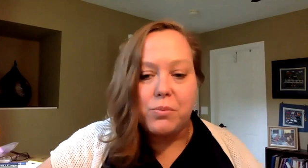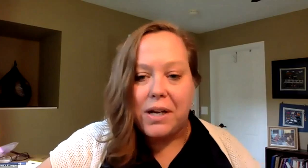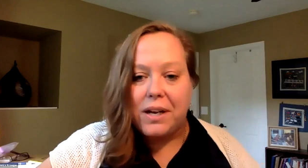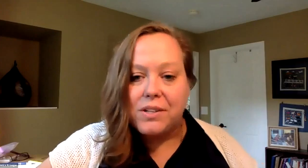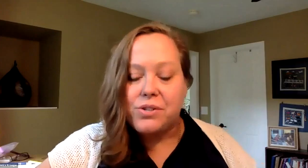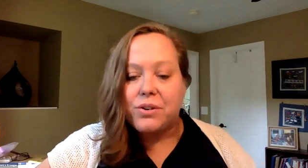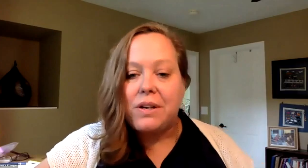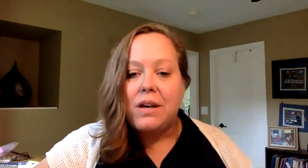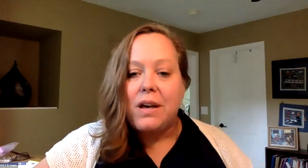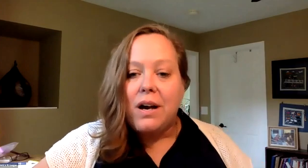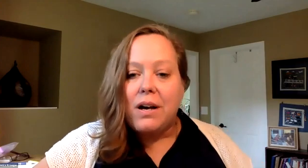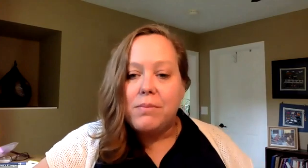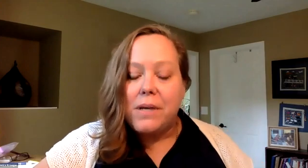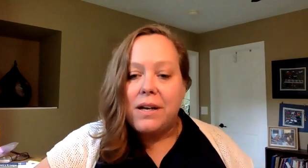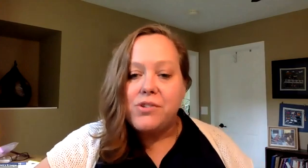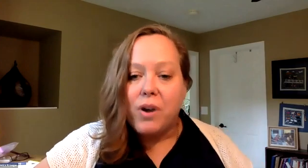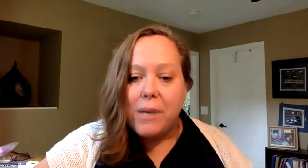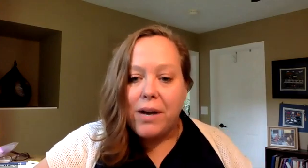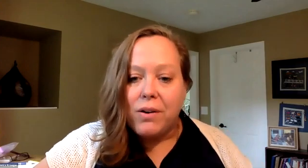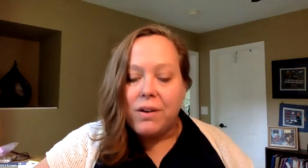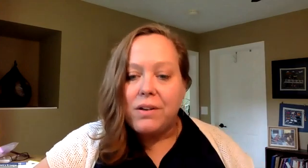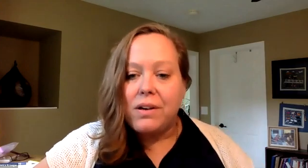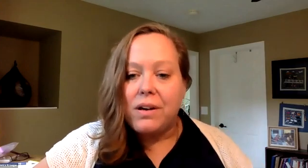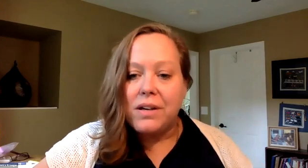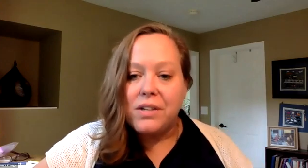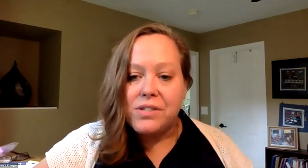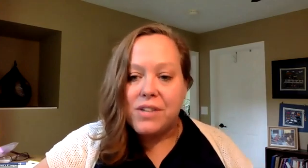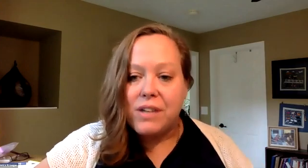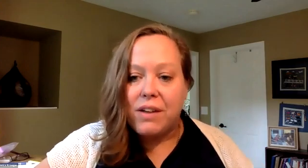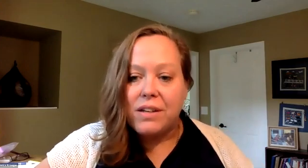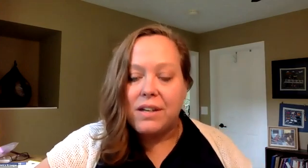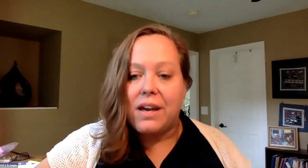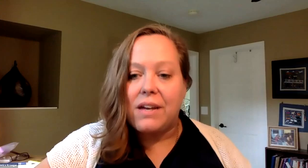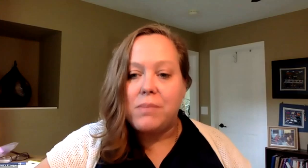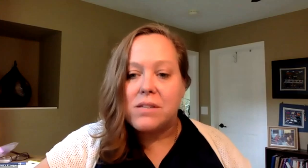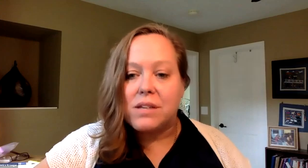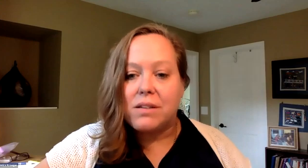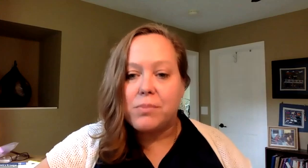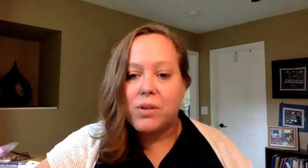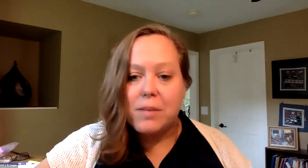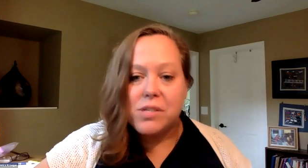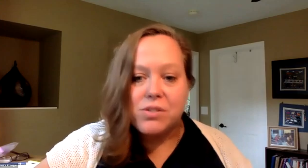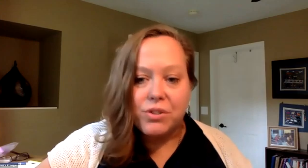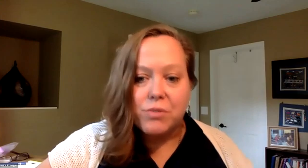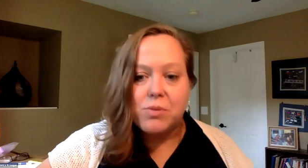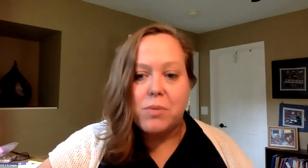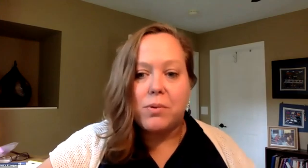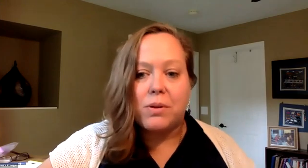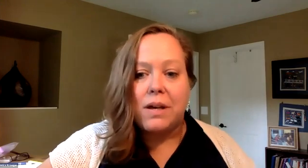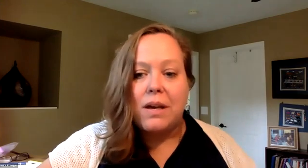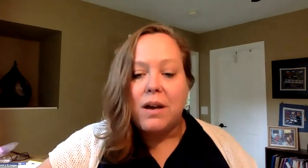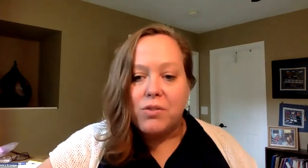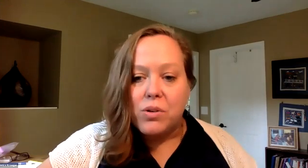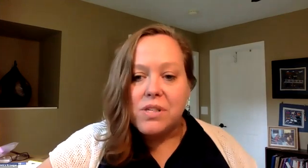of who might answer. And I draw back on intersectionality again, because it proclaims that certain groups of